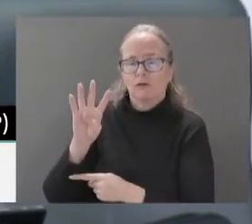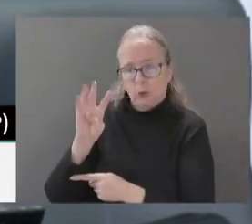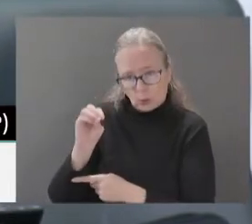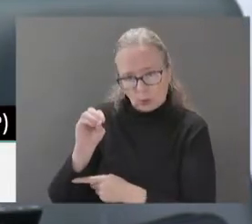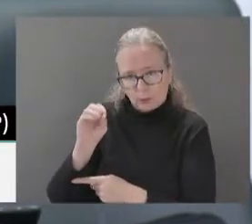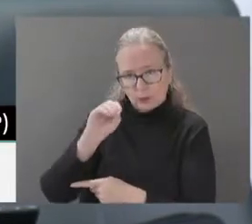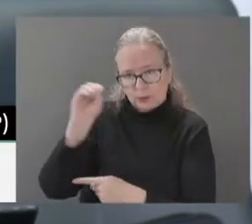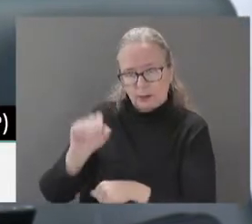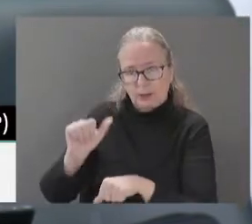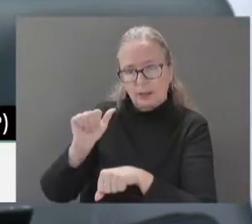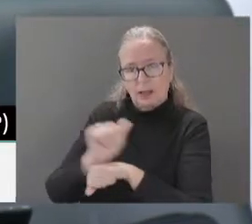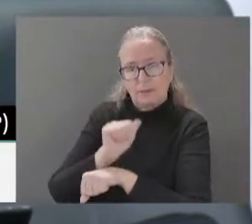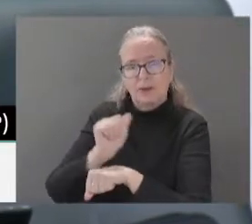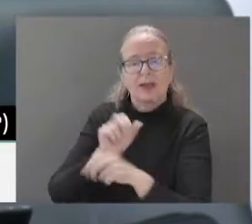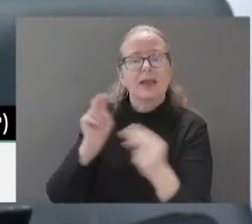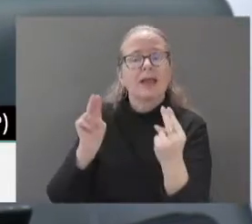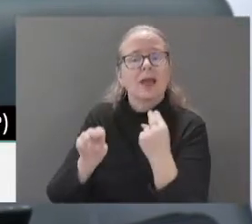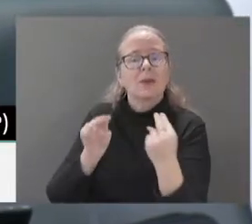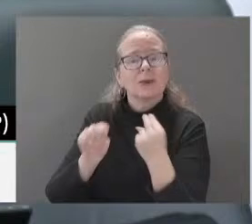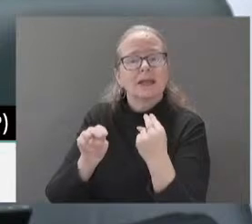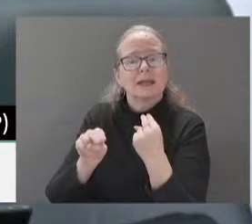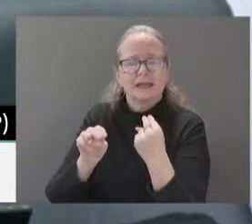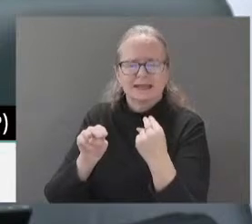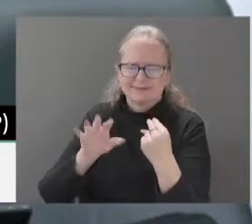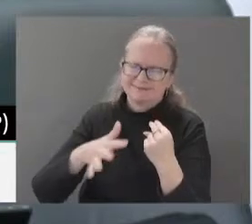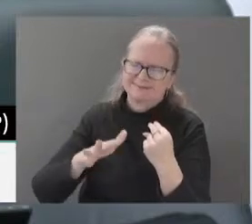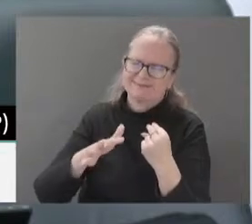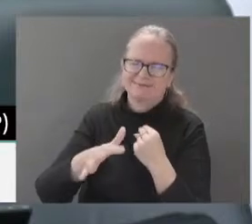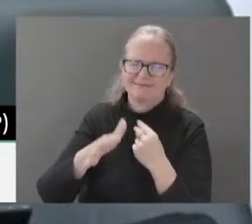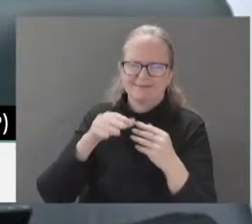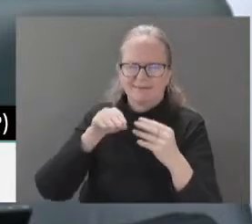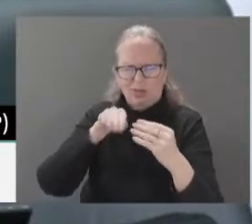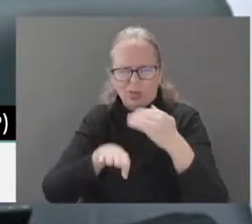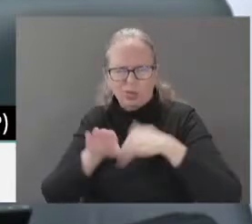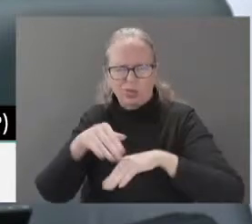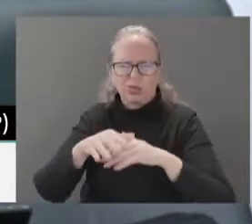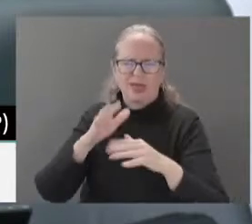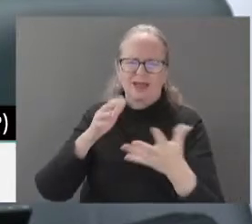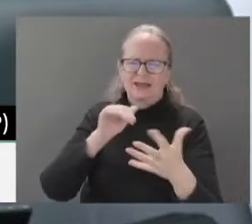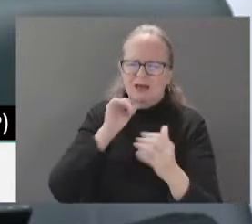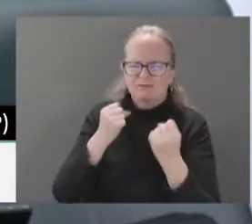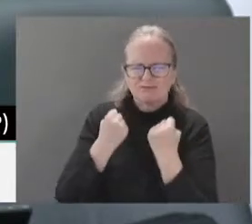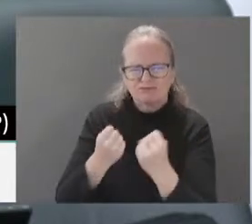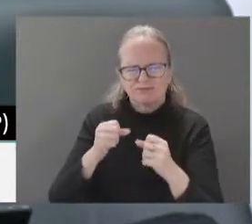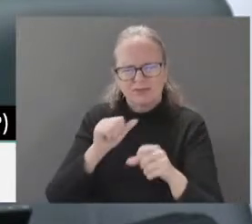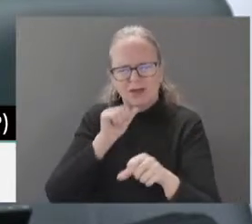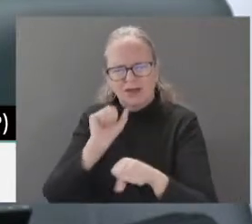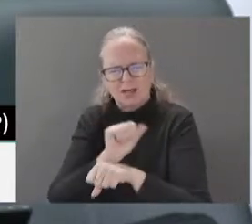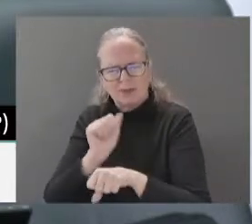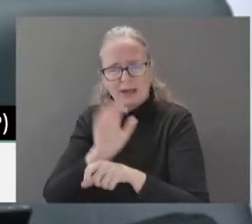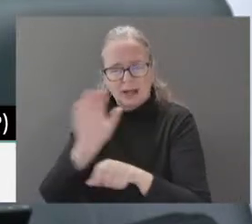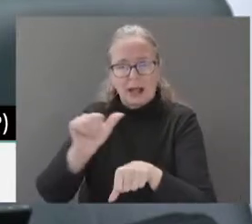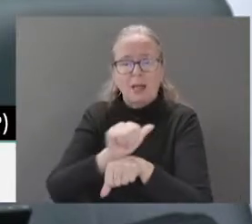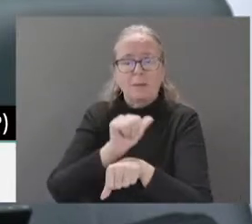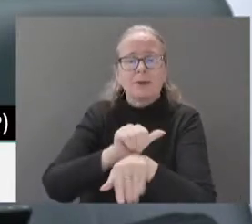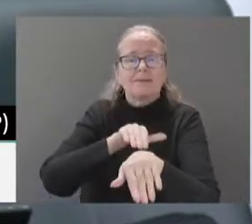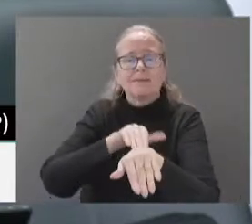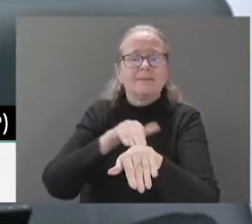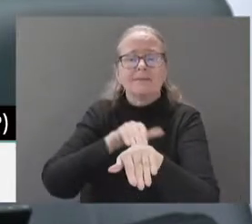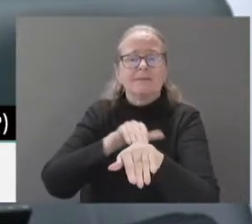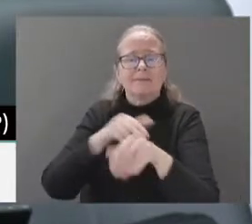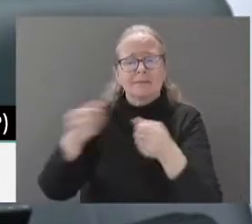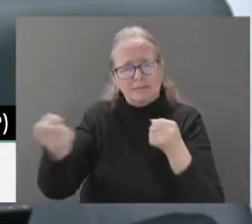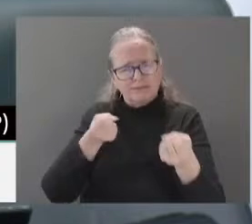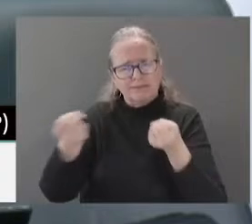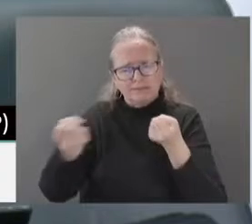poor or very poor condition aerta drivers and Commercial carriers alike deserve Transportation corridors that are in top